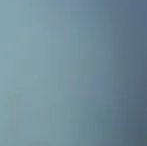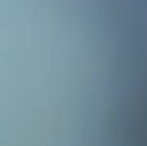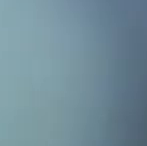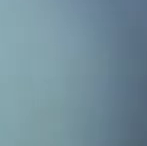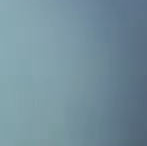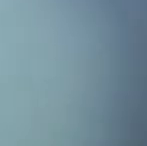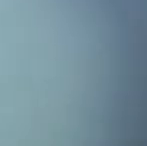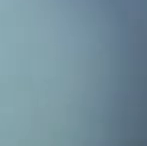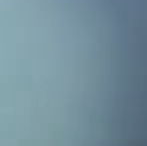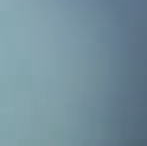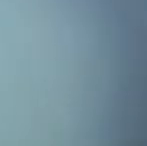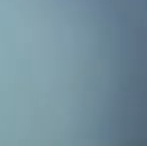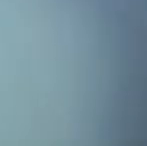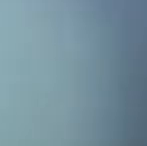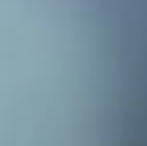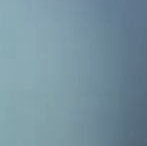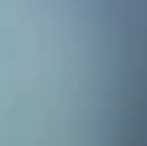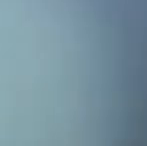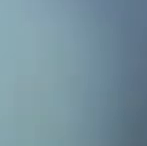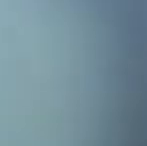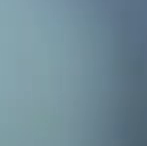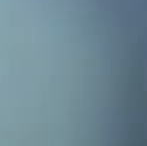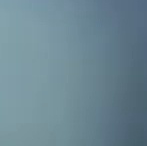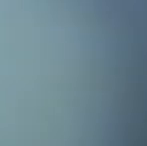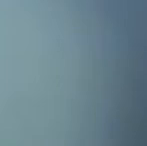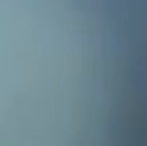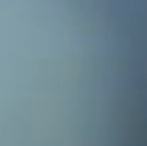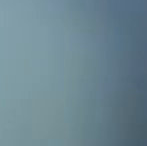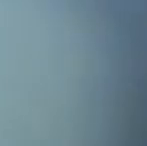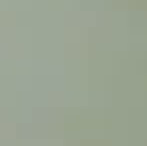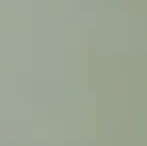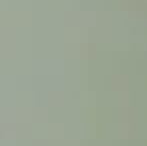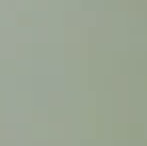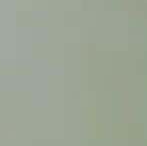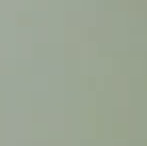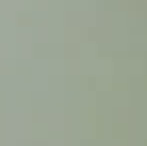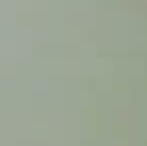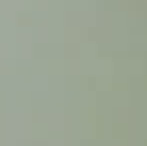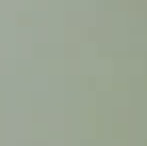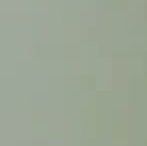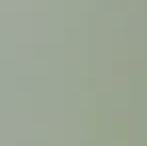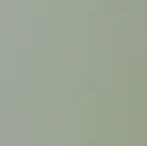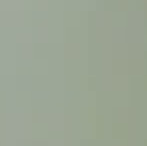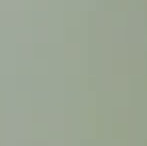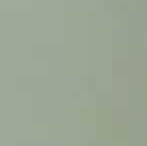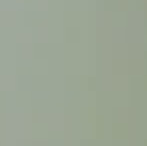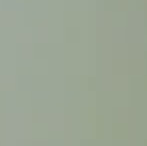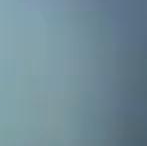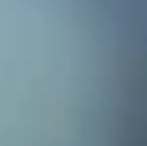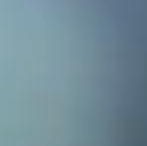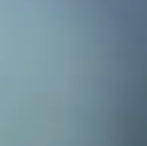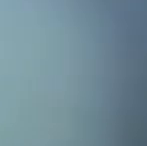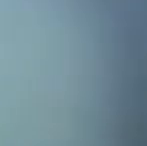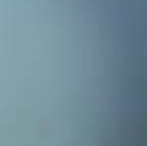considered invasive. So we have to be very careful about non-native plants coming in. Even if they appear to be